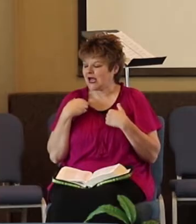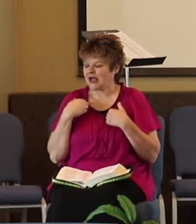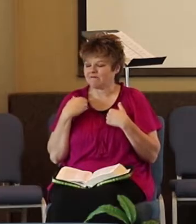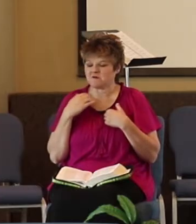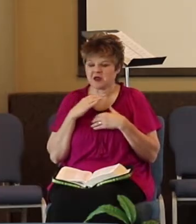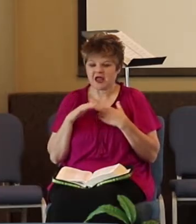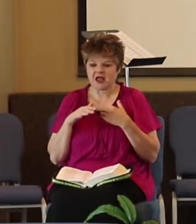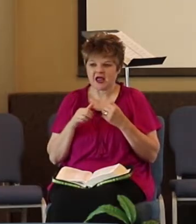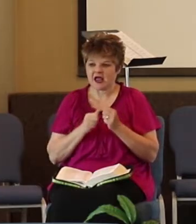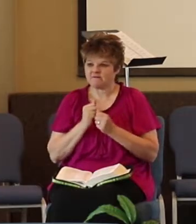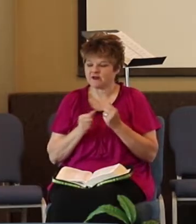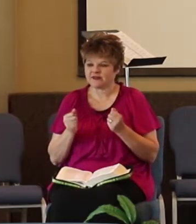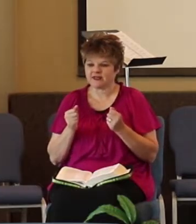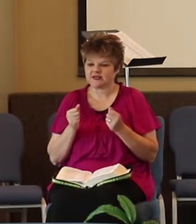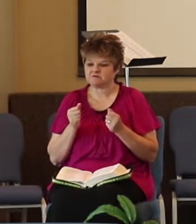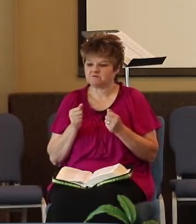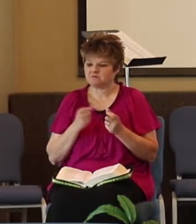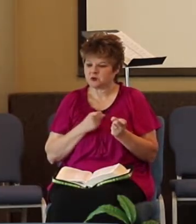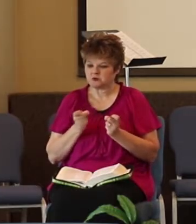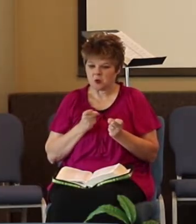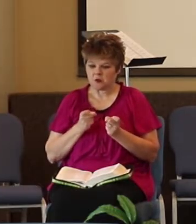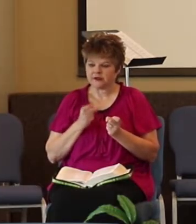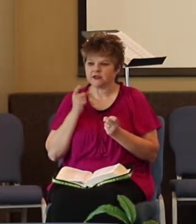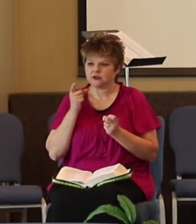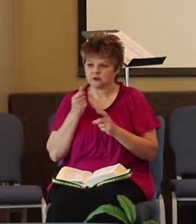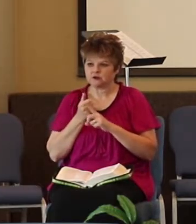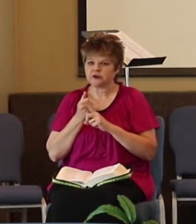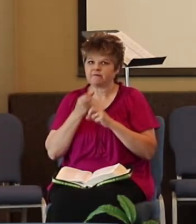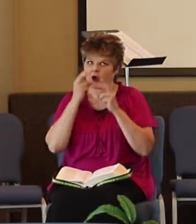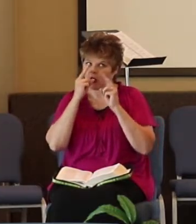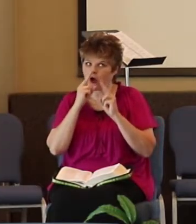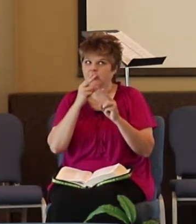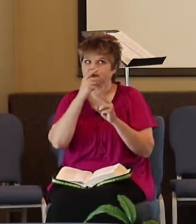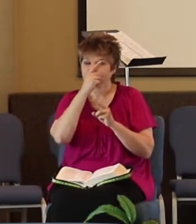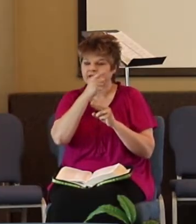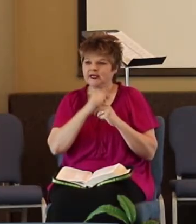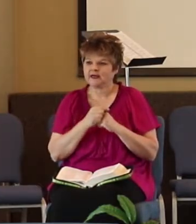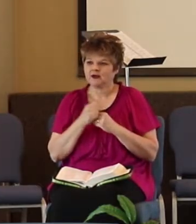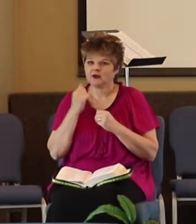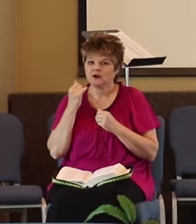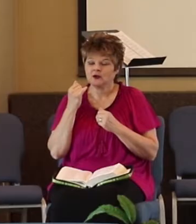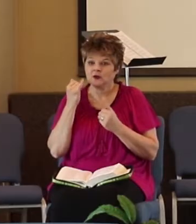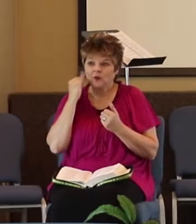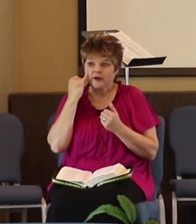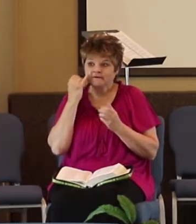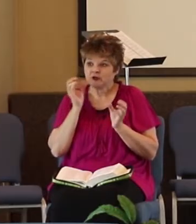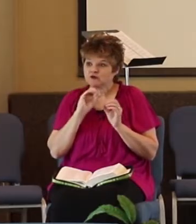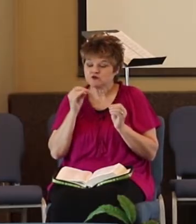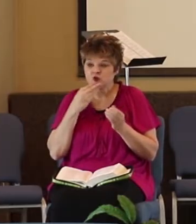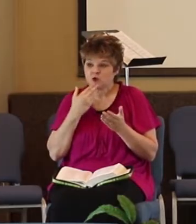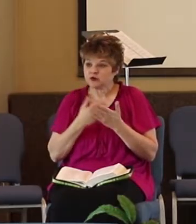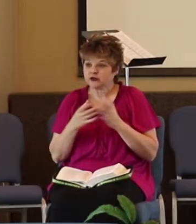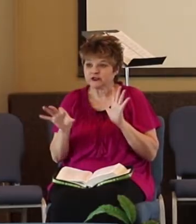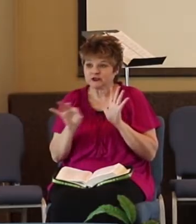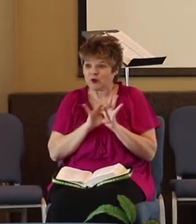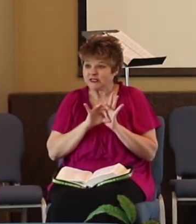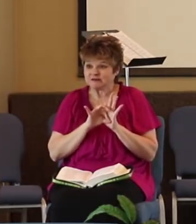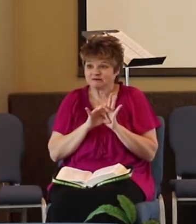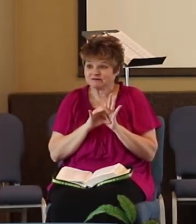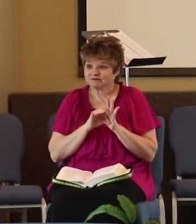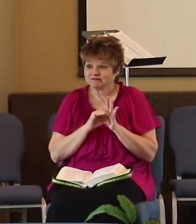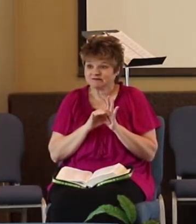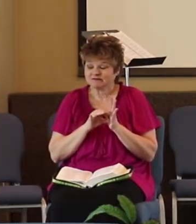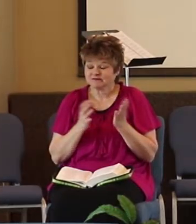control. You honor me. And what if there's no good option?